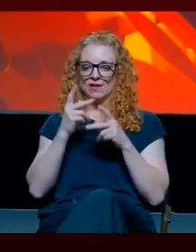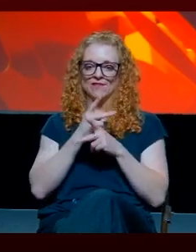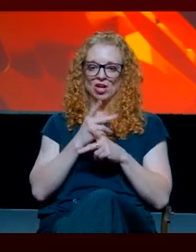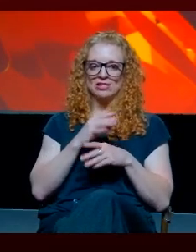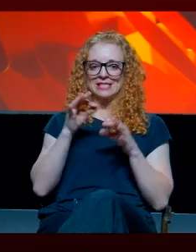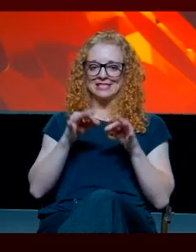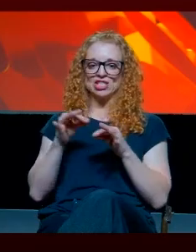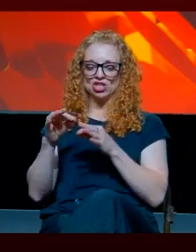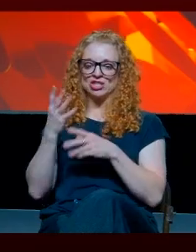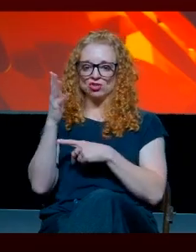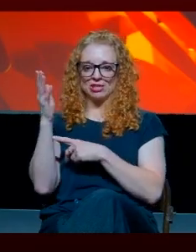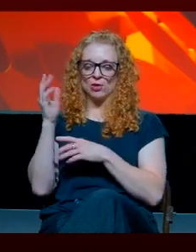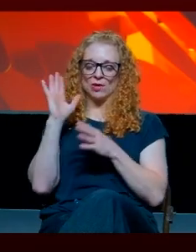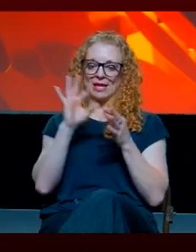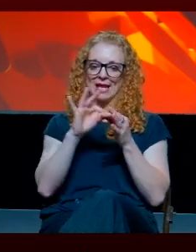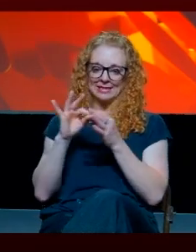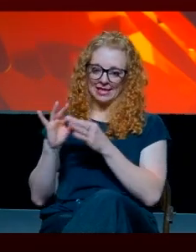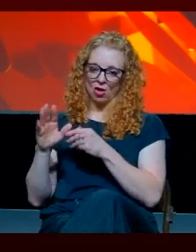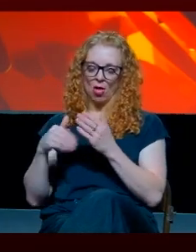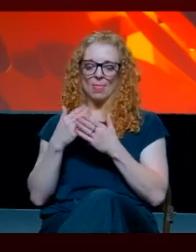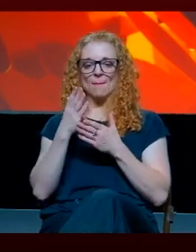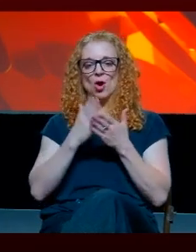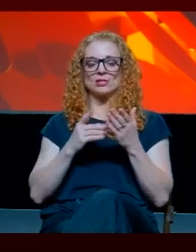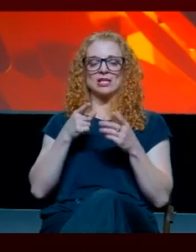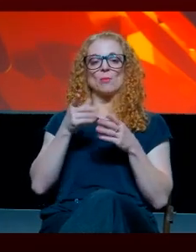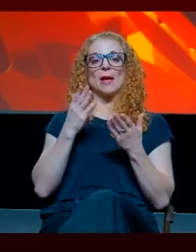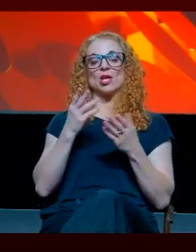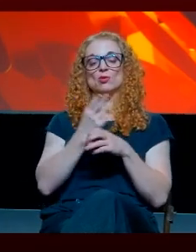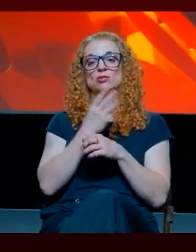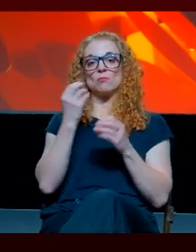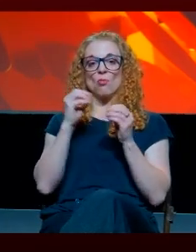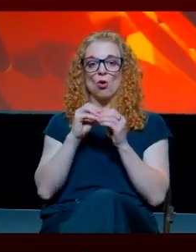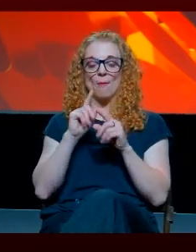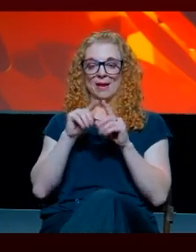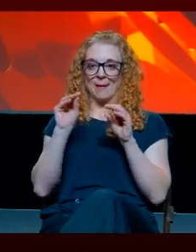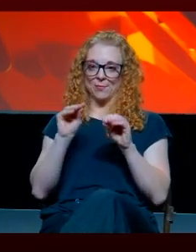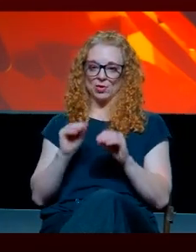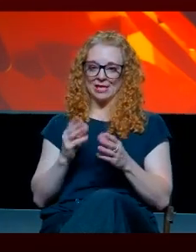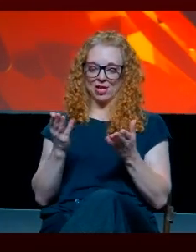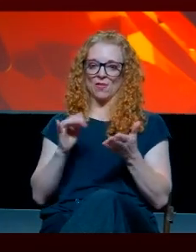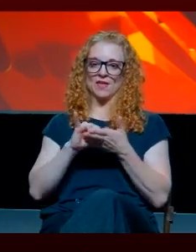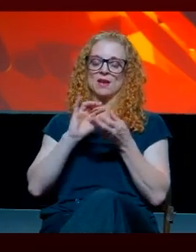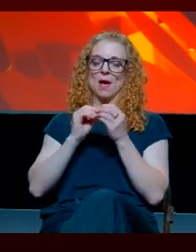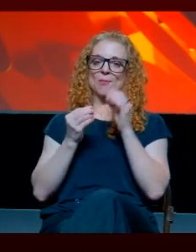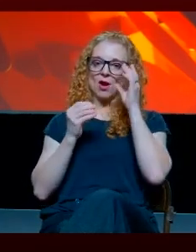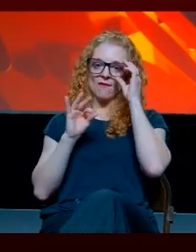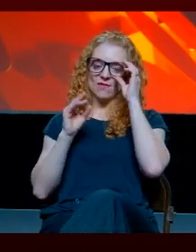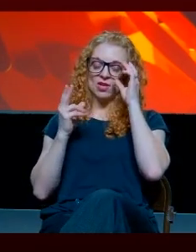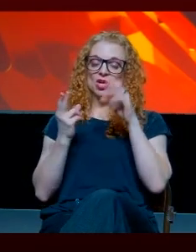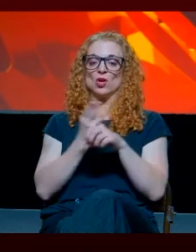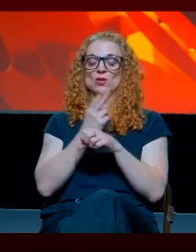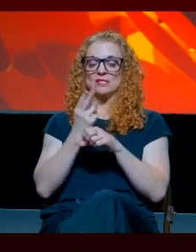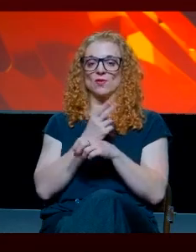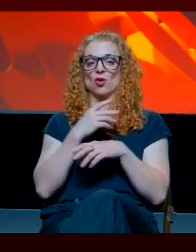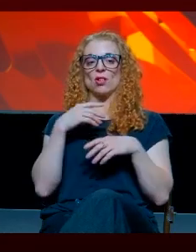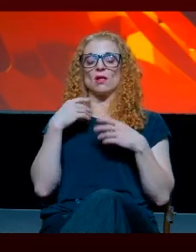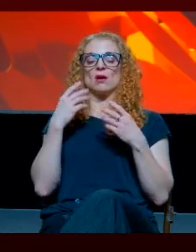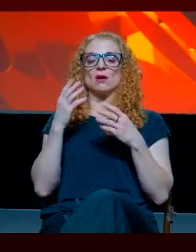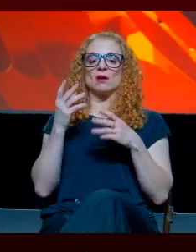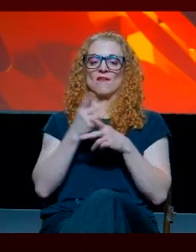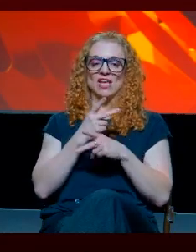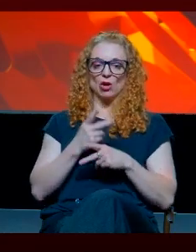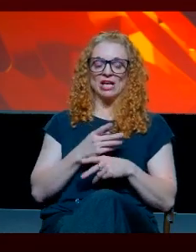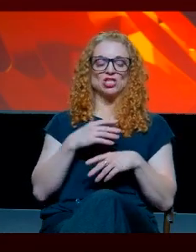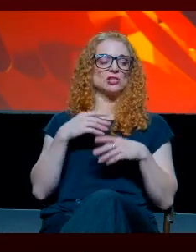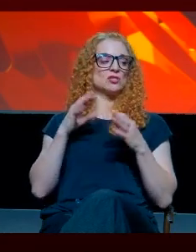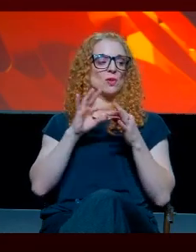connect all these different parts, and you may use a lot more. What I've plotted here is down the number of useful configurations relative to